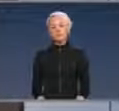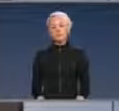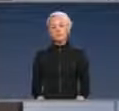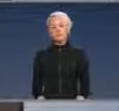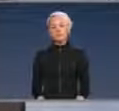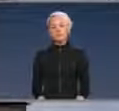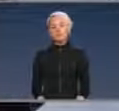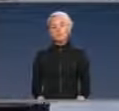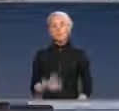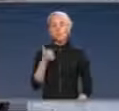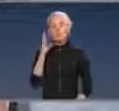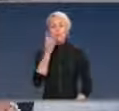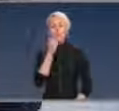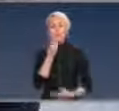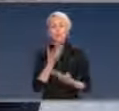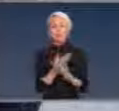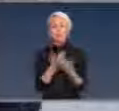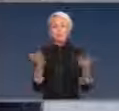Good afternoon, everyone.